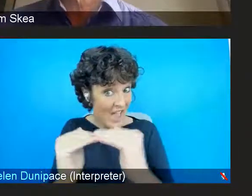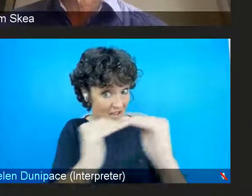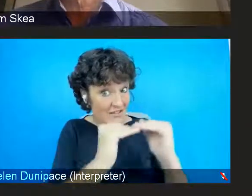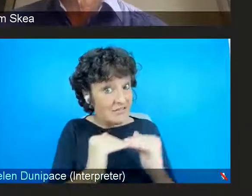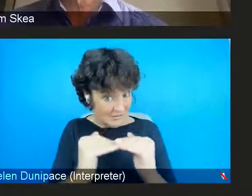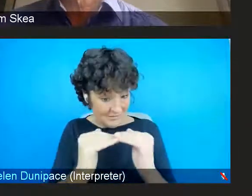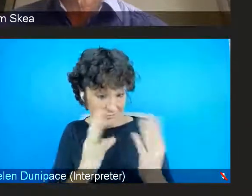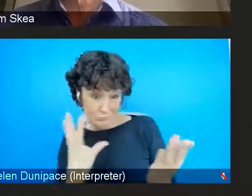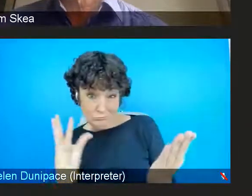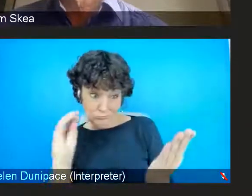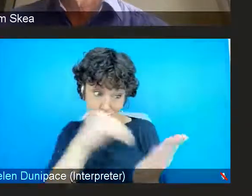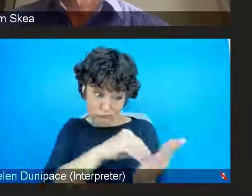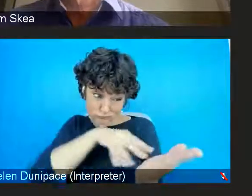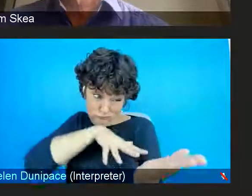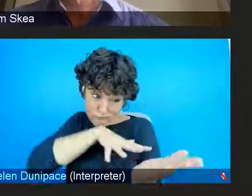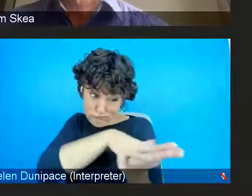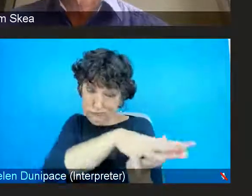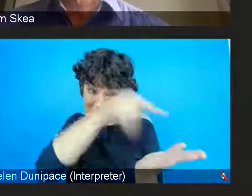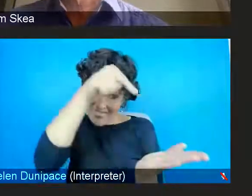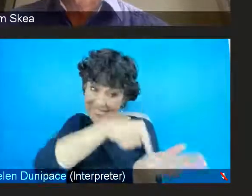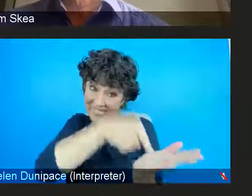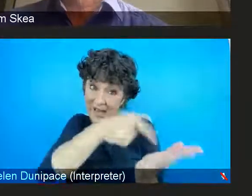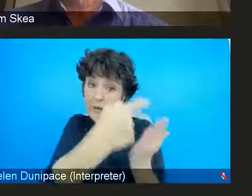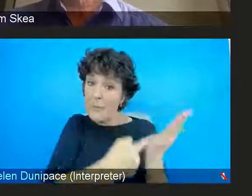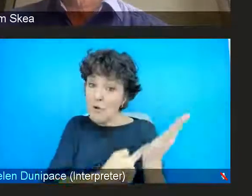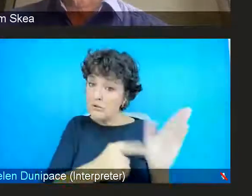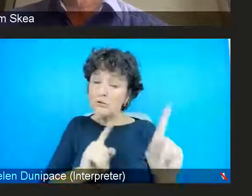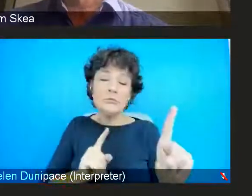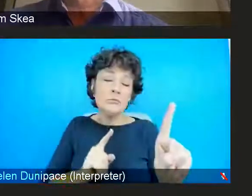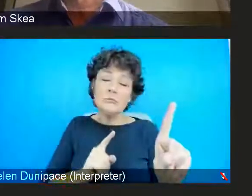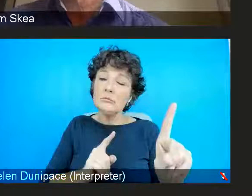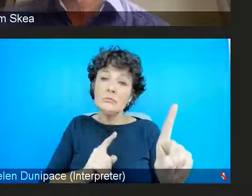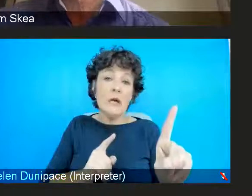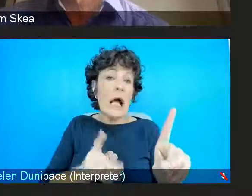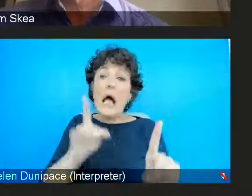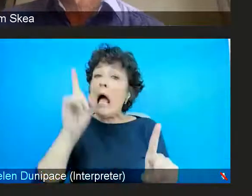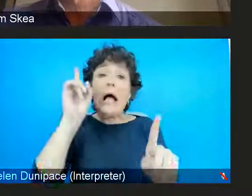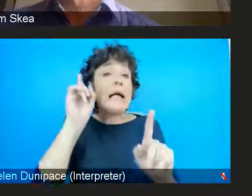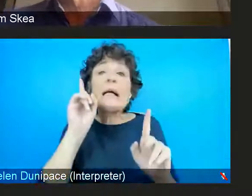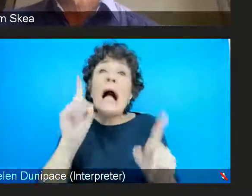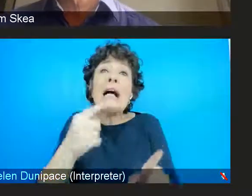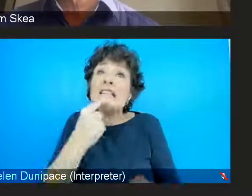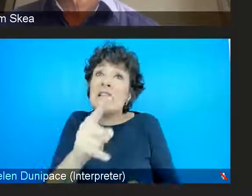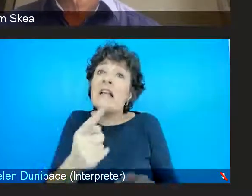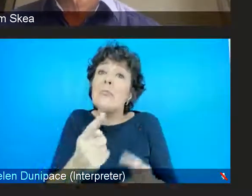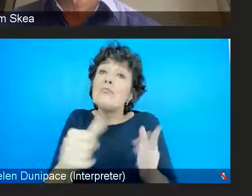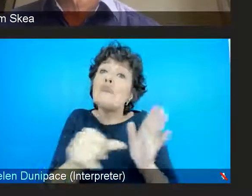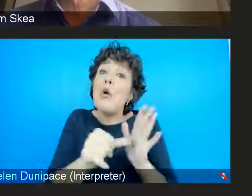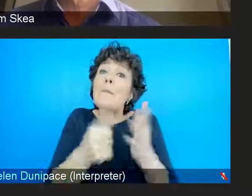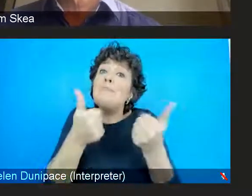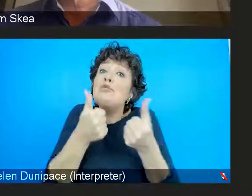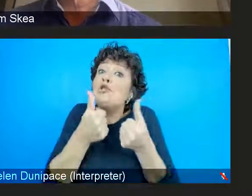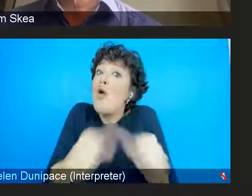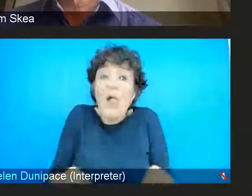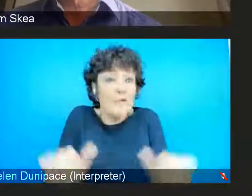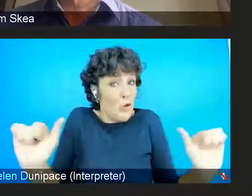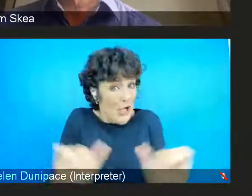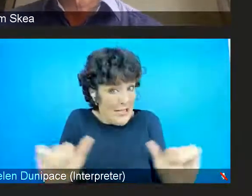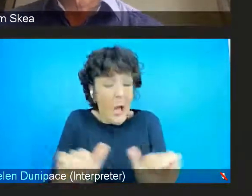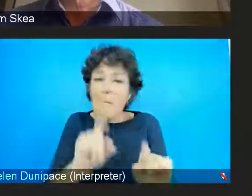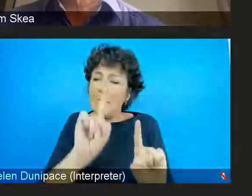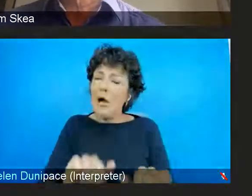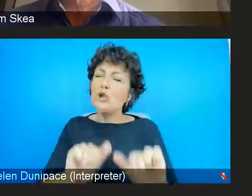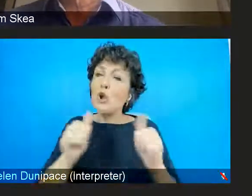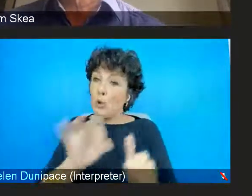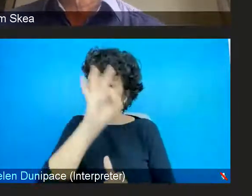the policies right from the beginning. So I can't claim that that's a problem that's been solved, But it's a really good question, and it's absolutely on